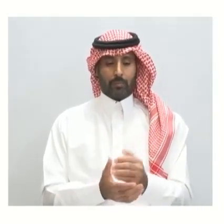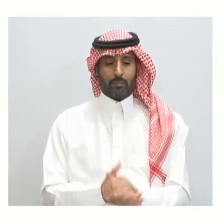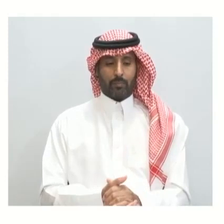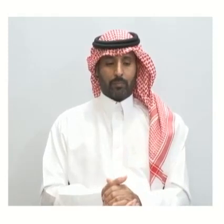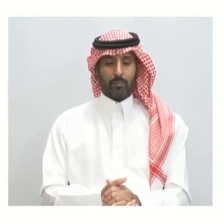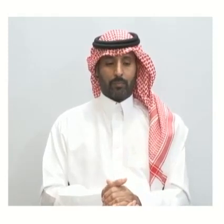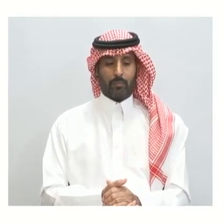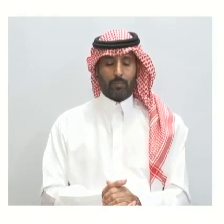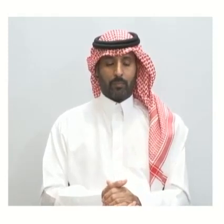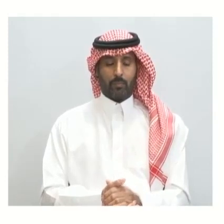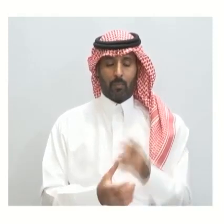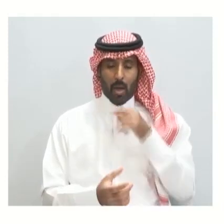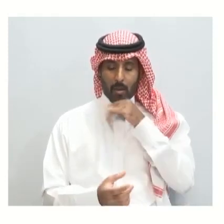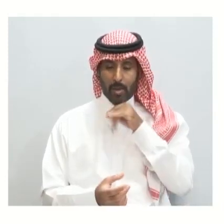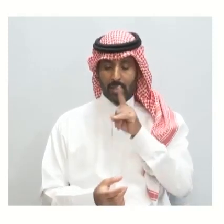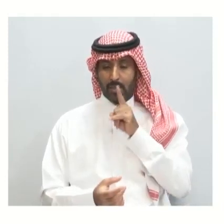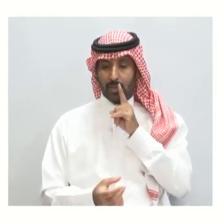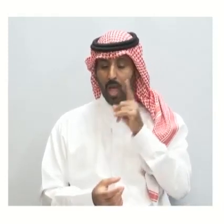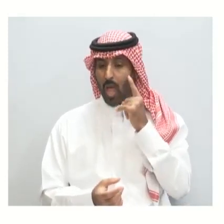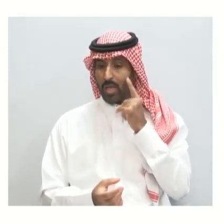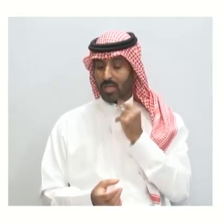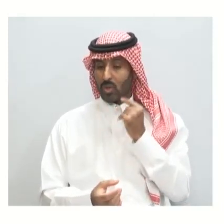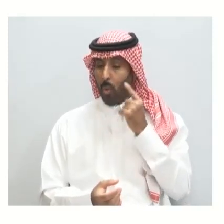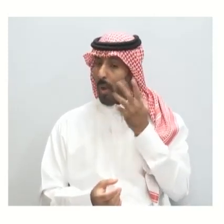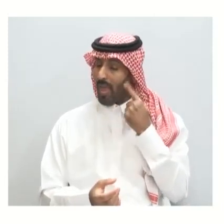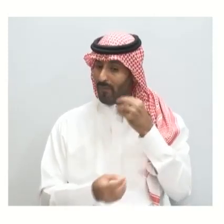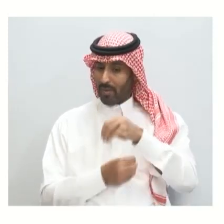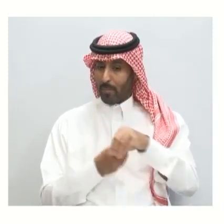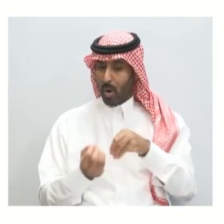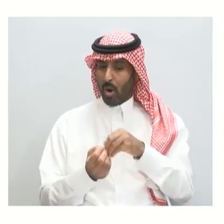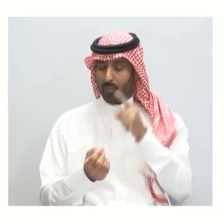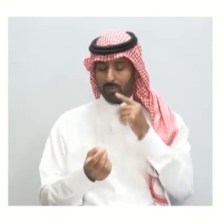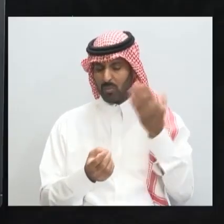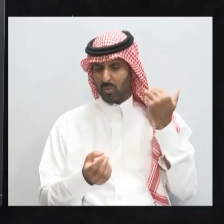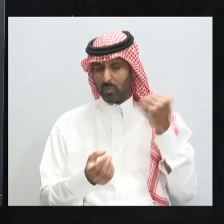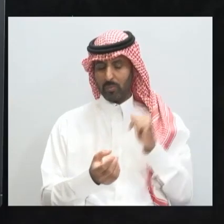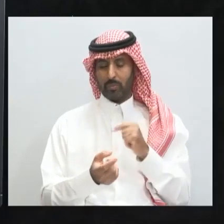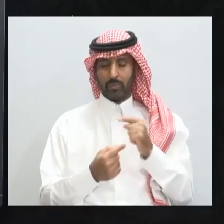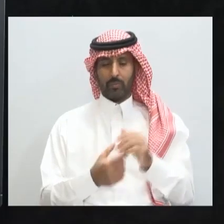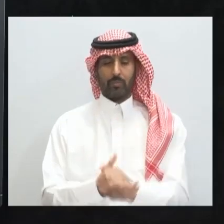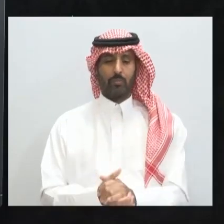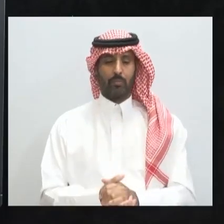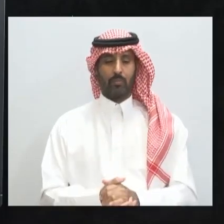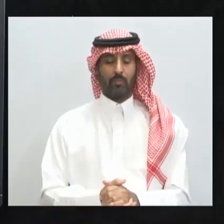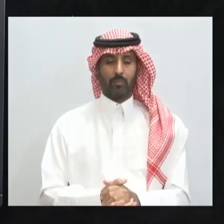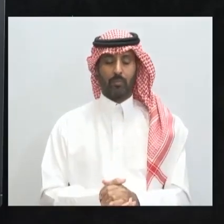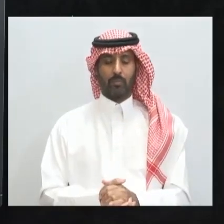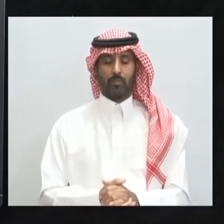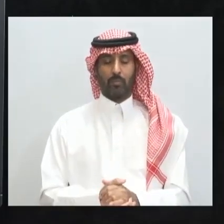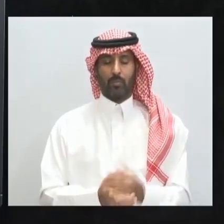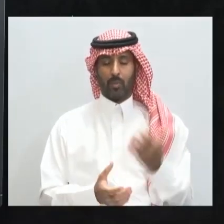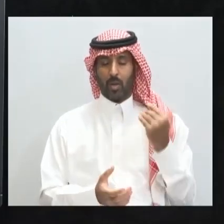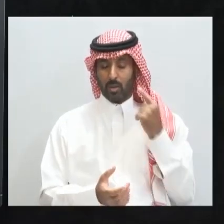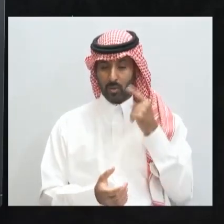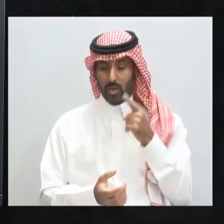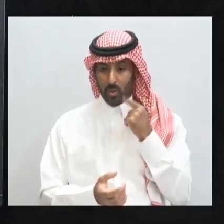mall. My parents live in Mecca for all their lives. Here the sentence completely becomes, my parents have lived